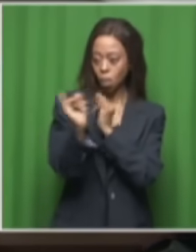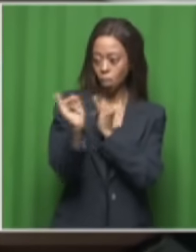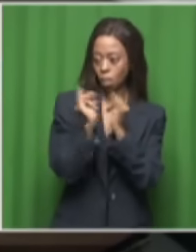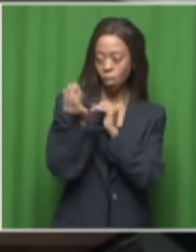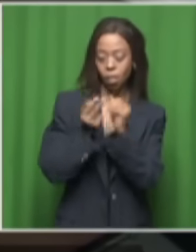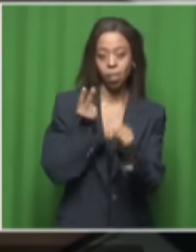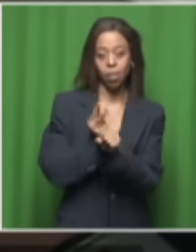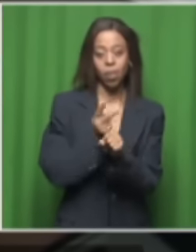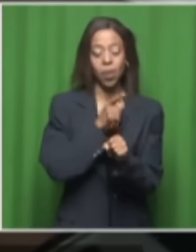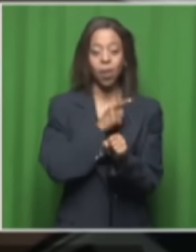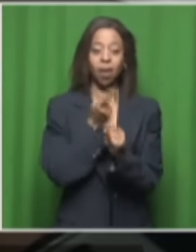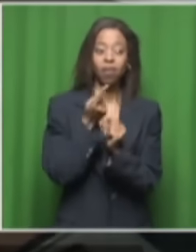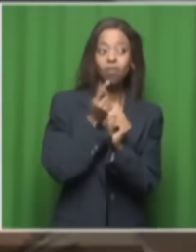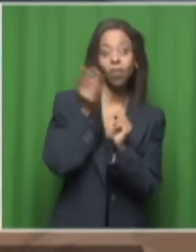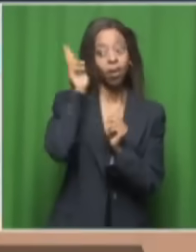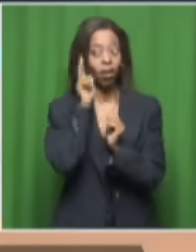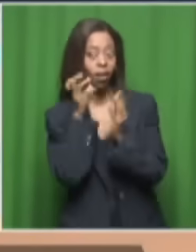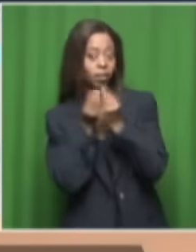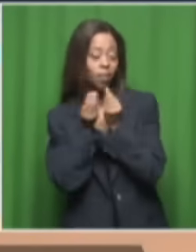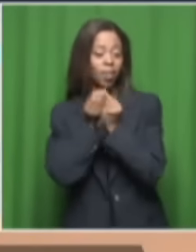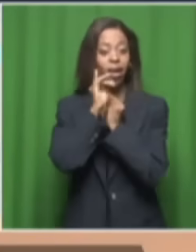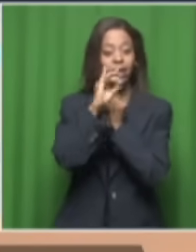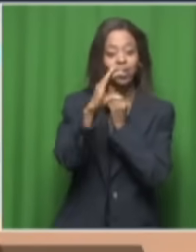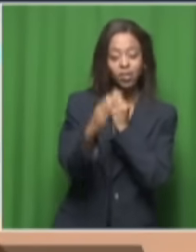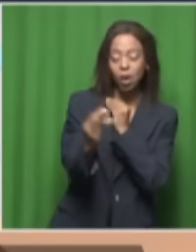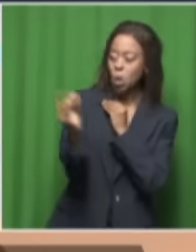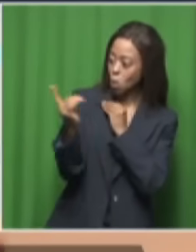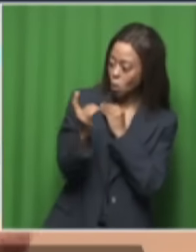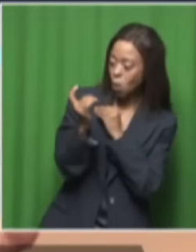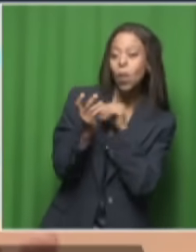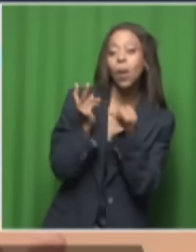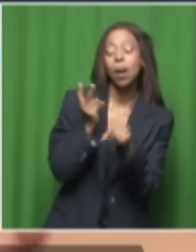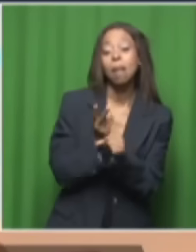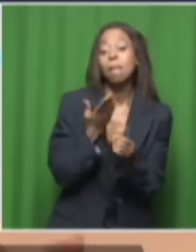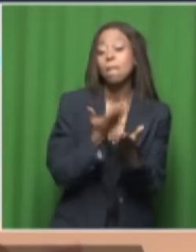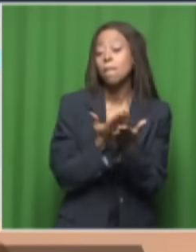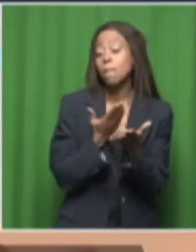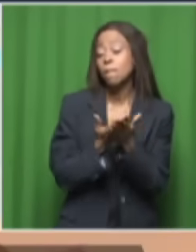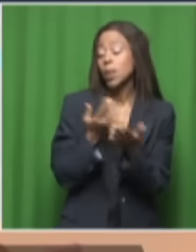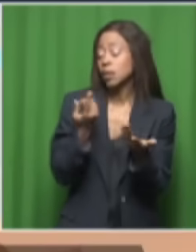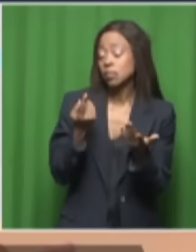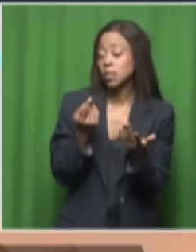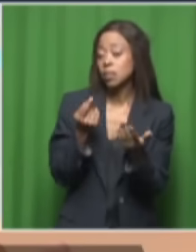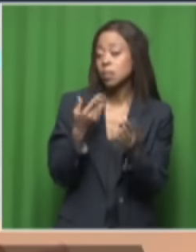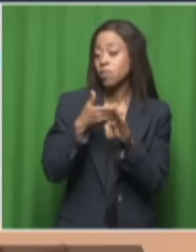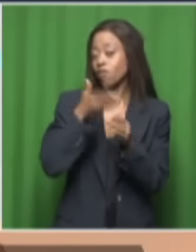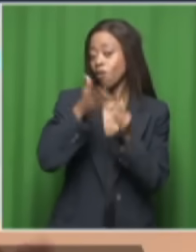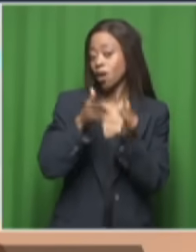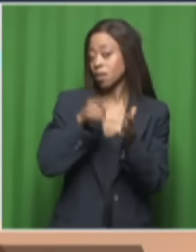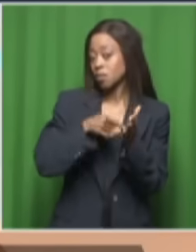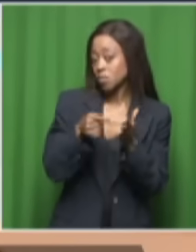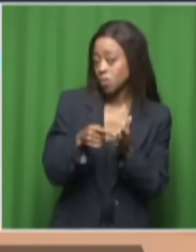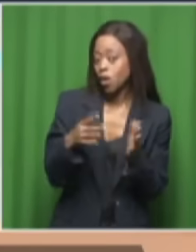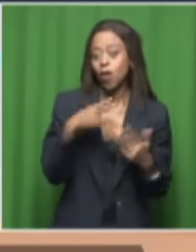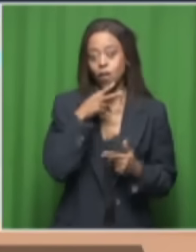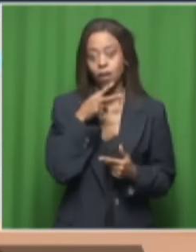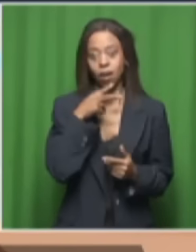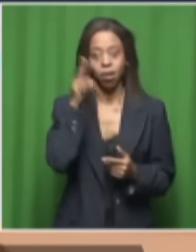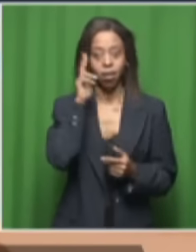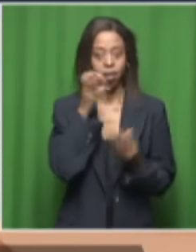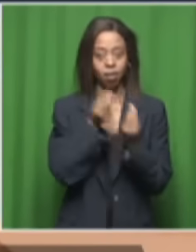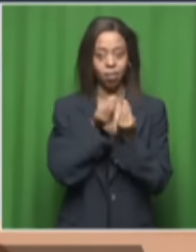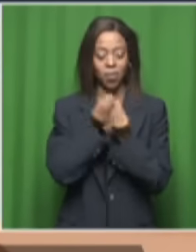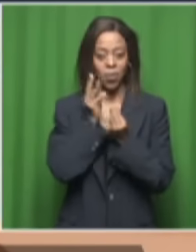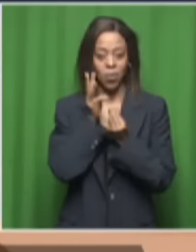the ICJ. And as you heard, it could be as early as the end of this week, could be Friday, that we do hear something. But it's a